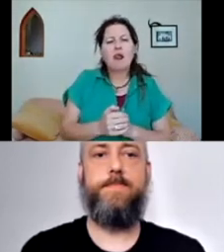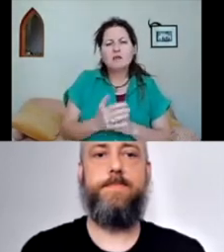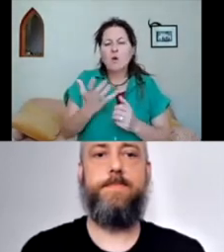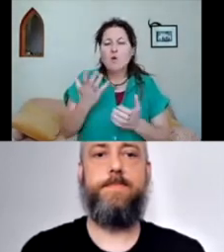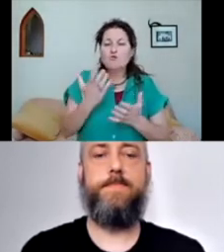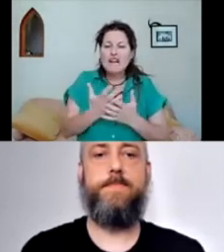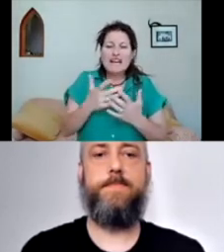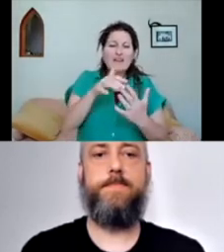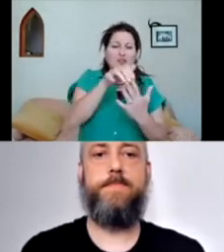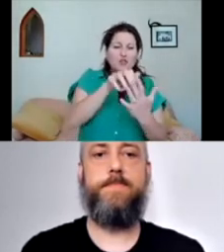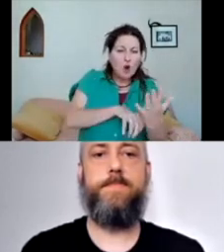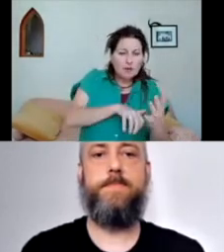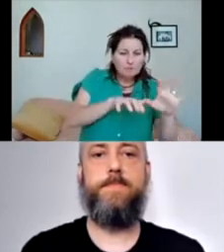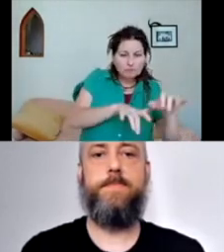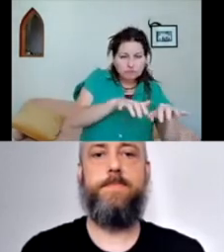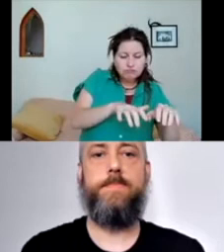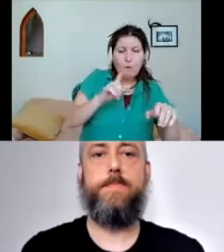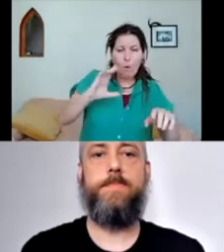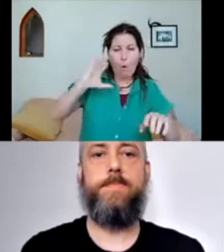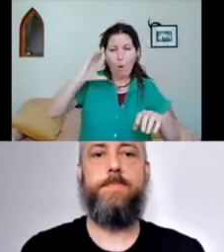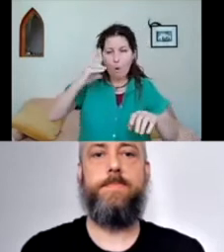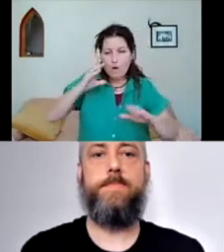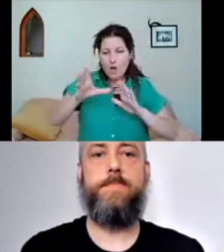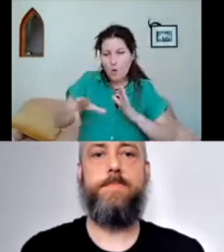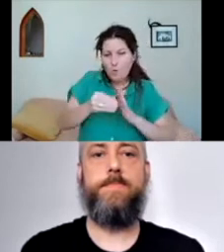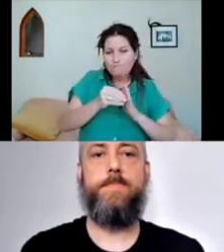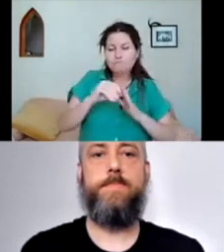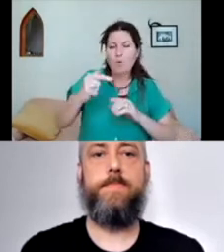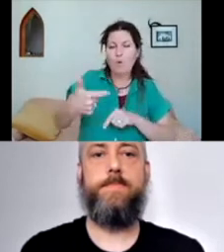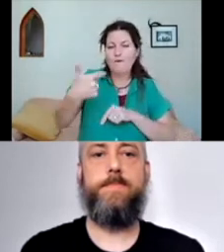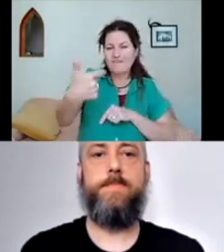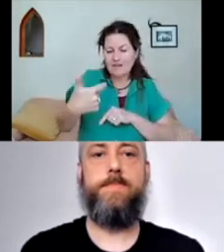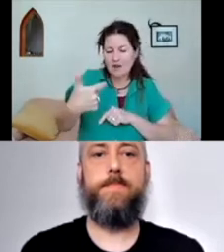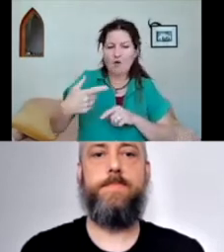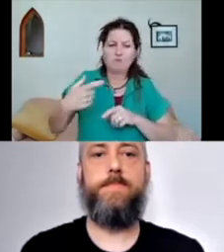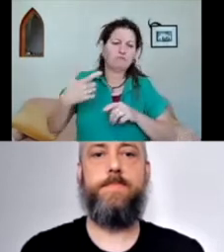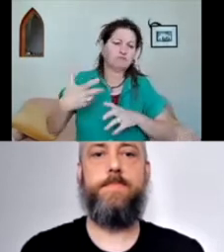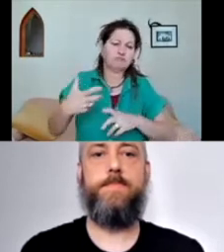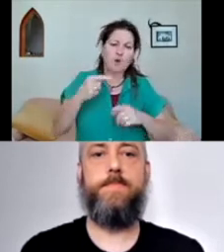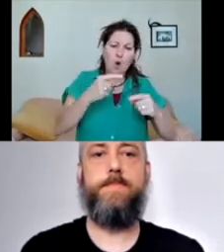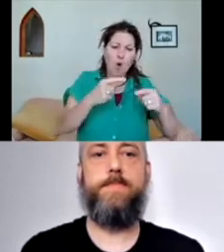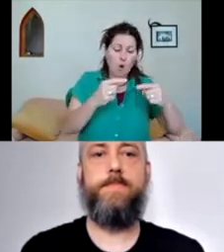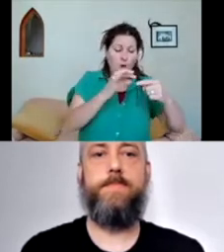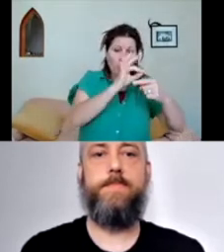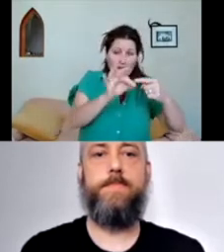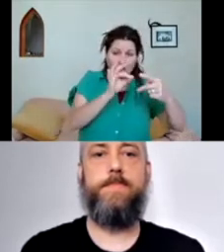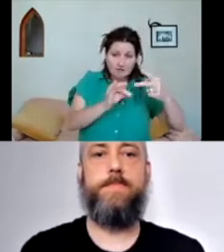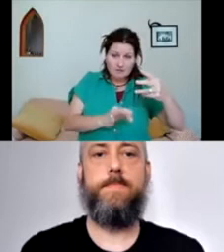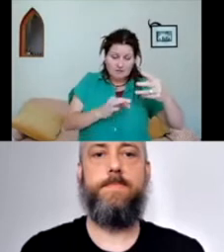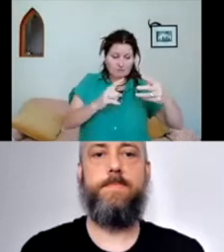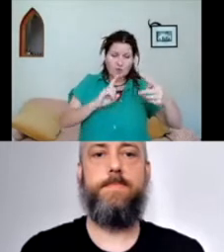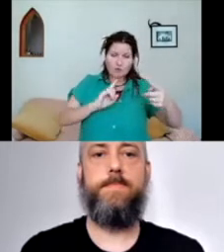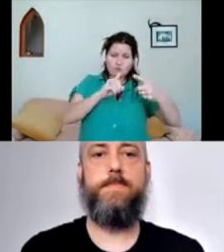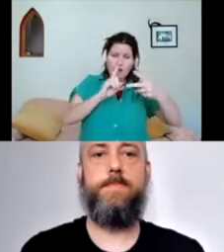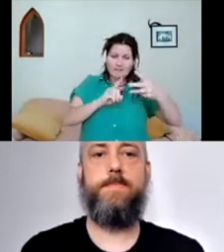video or an audio where the sort of, you know, you follow the main questions and then you answer. It